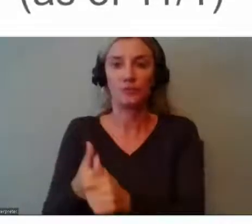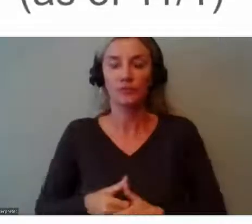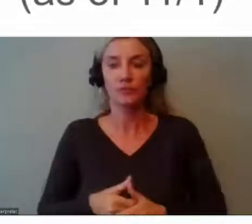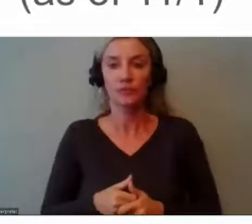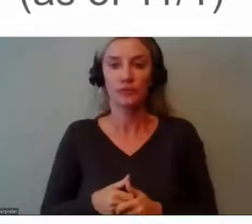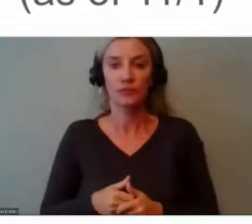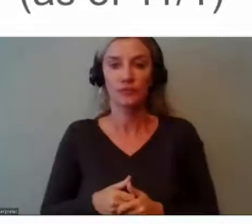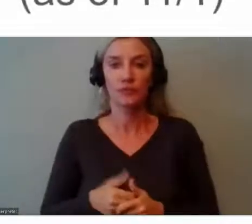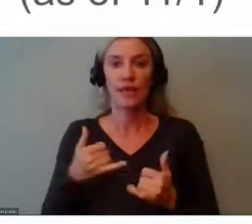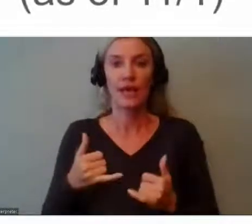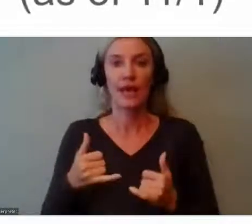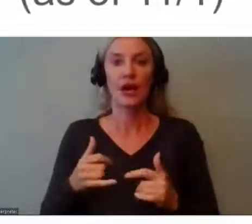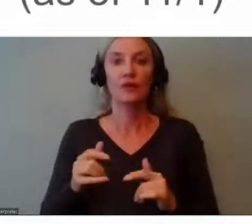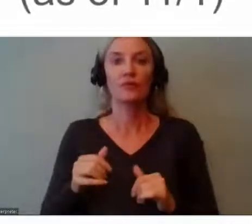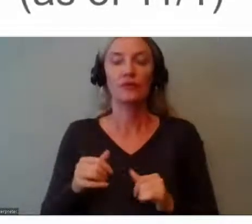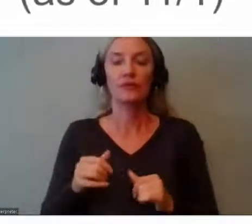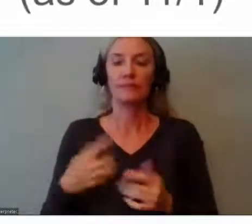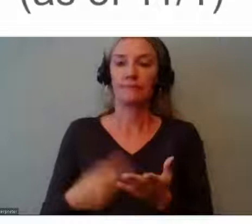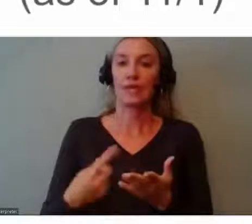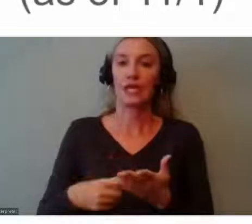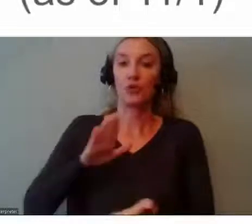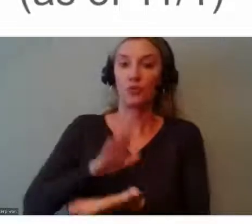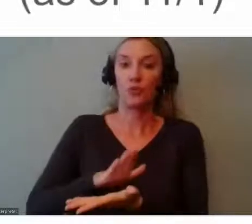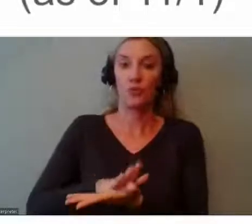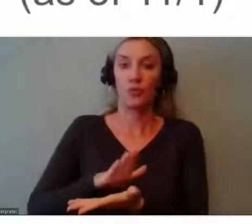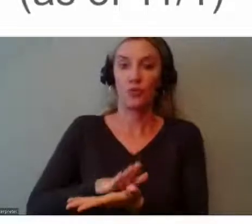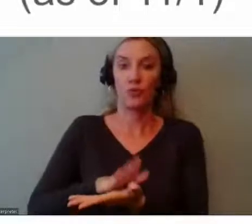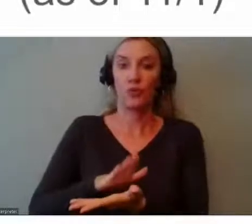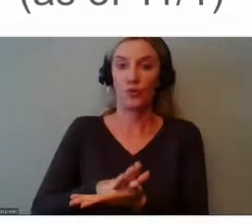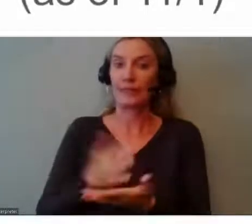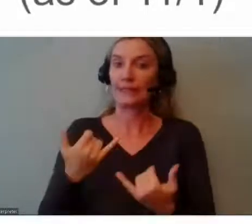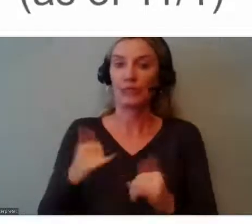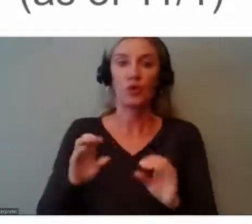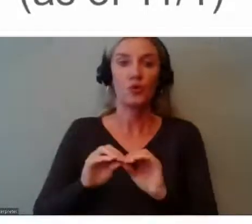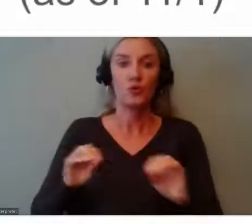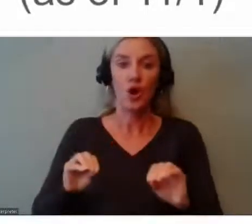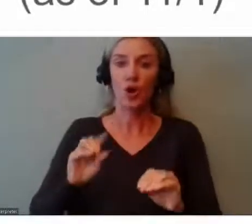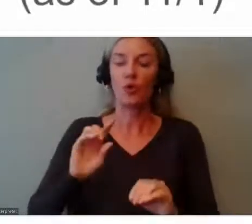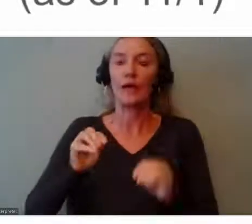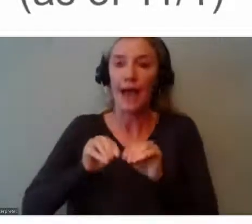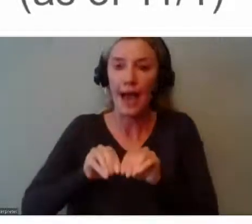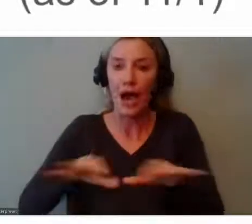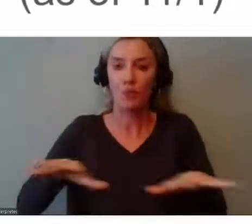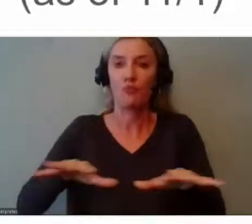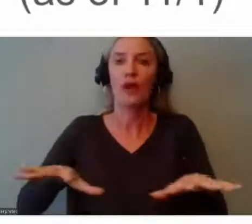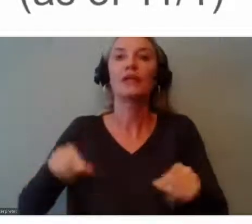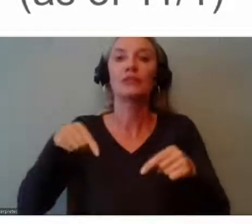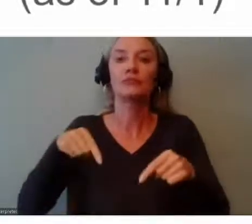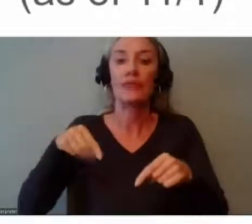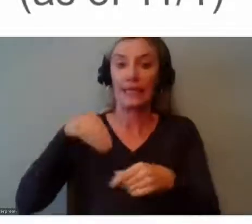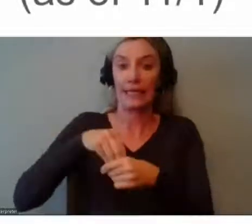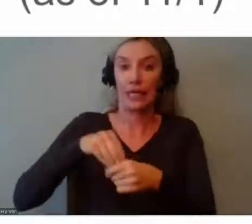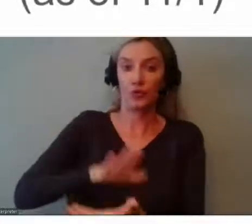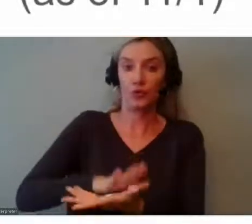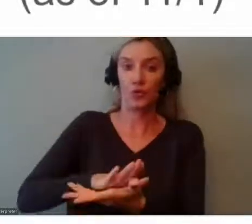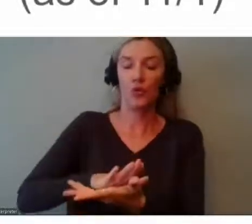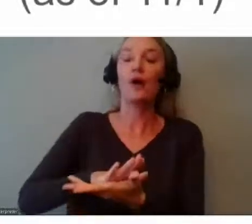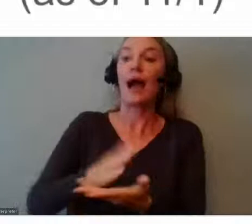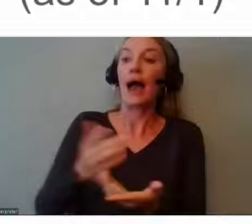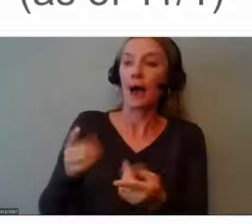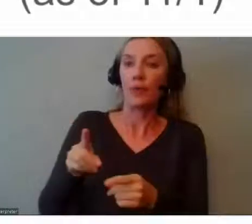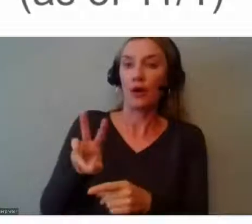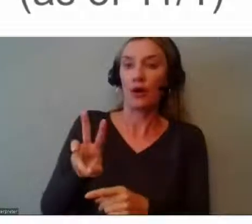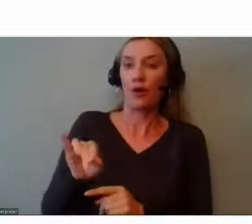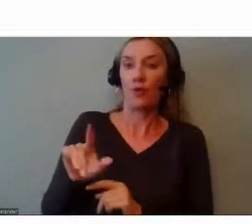Turning now to schools, we have still had no outbreaks in schools. There was an outbreak among Willett's high